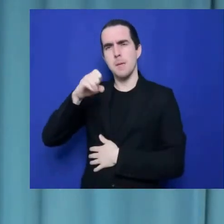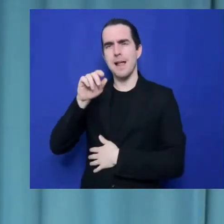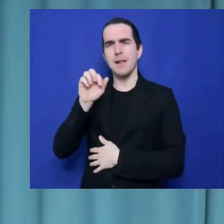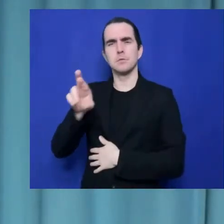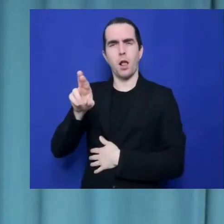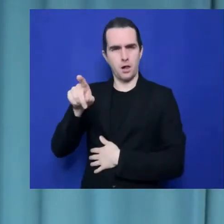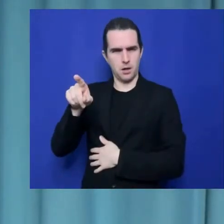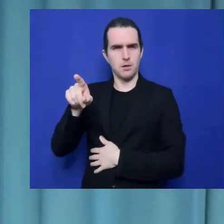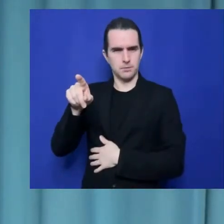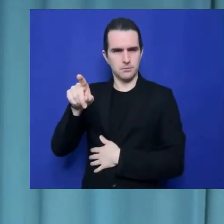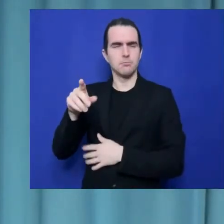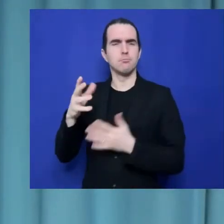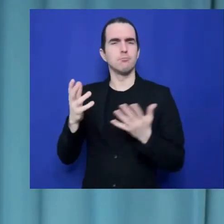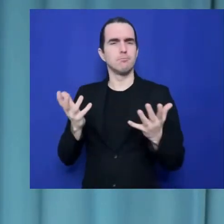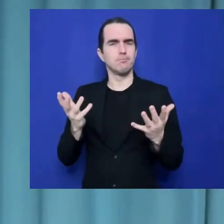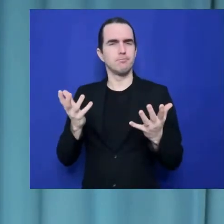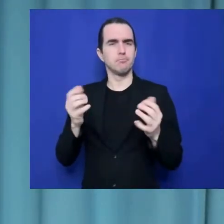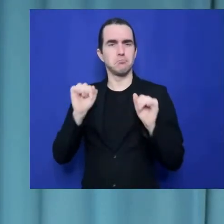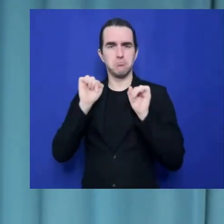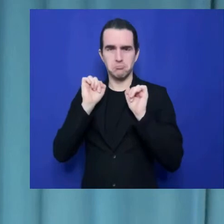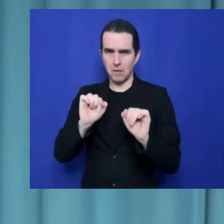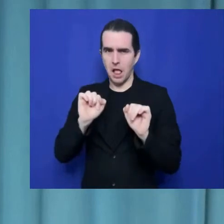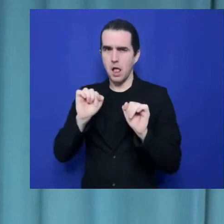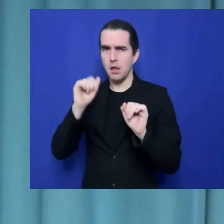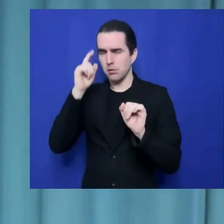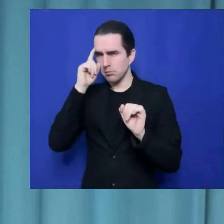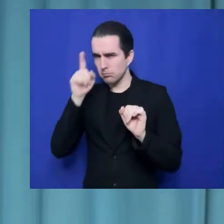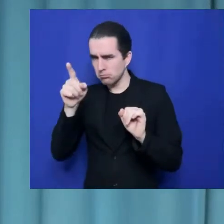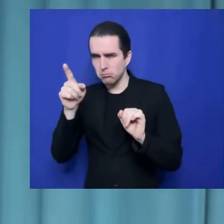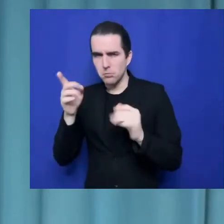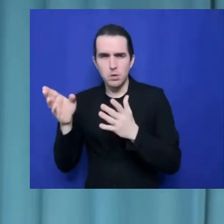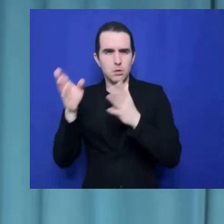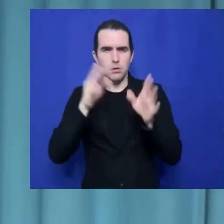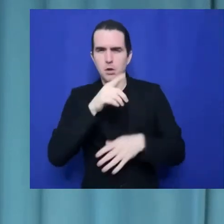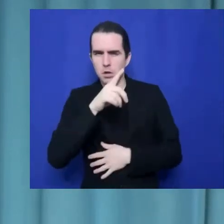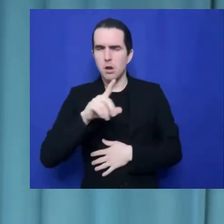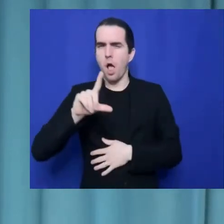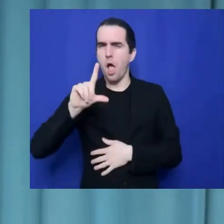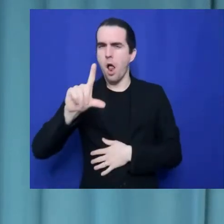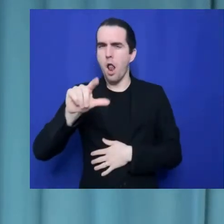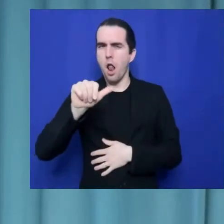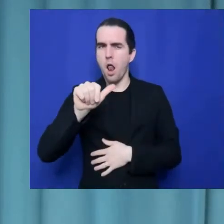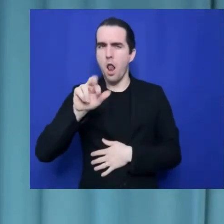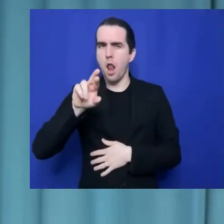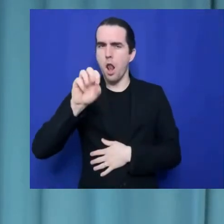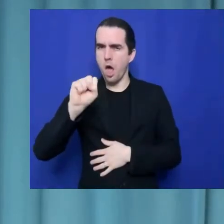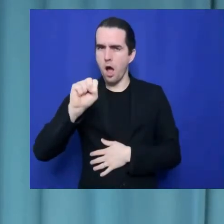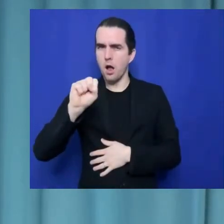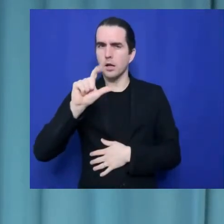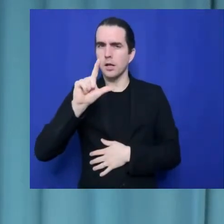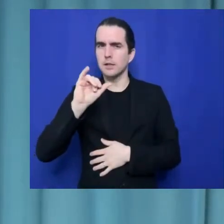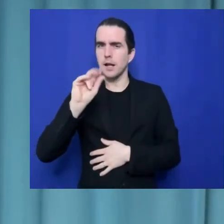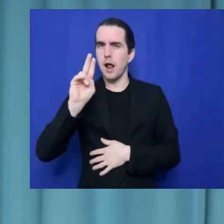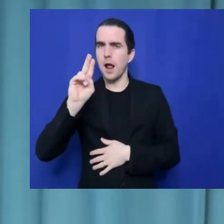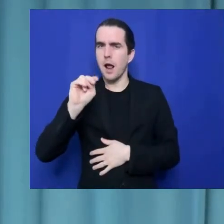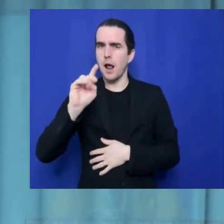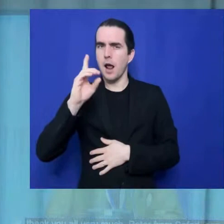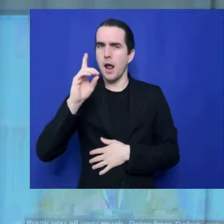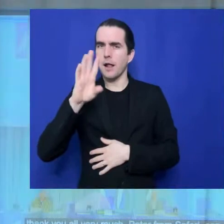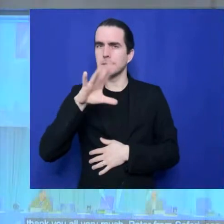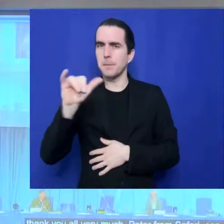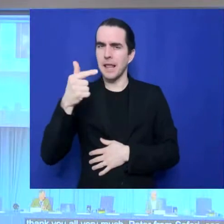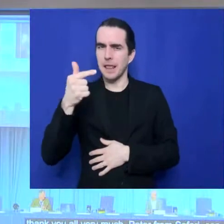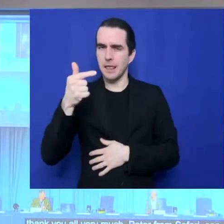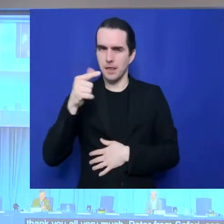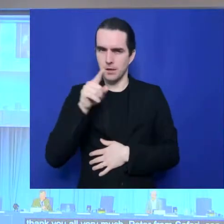have him sitting on my left, ready and waiting to fire away. Lars, over to you.